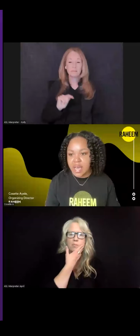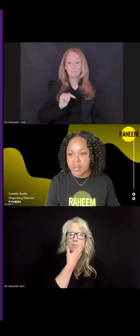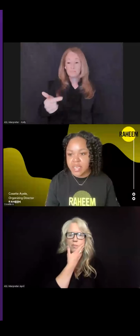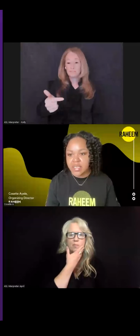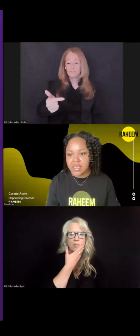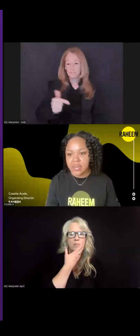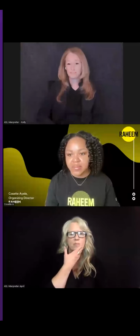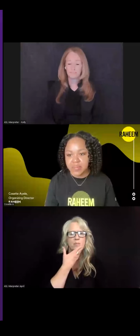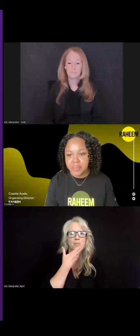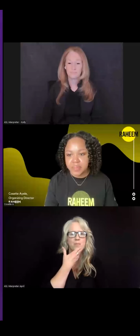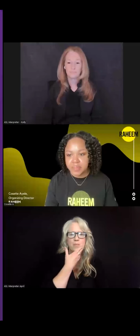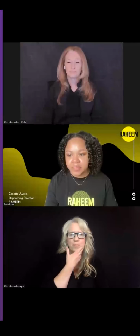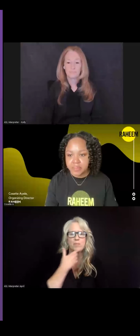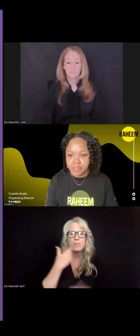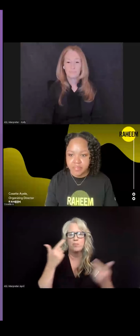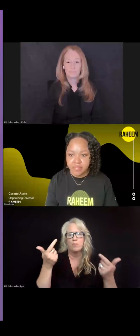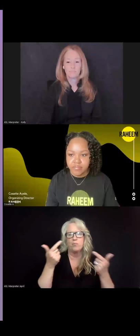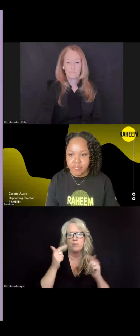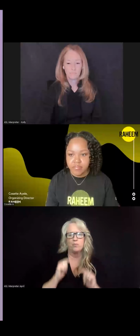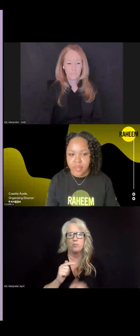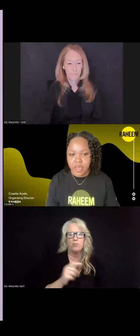Next slide, please.